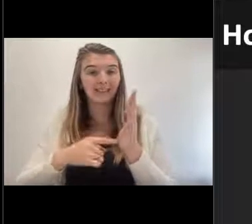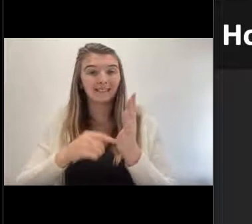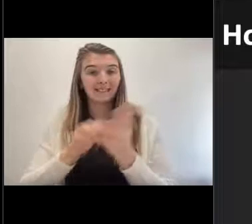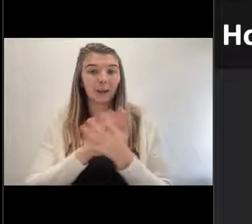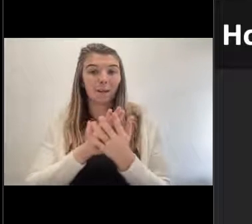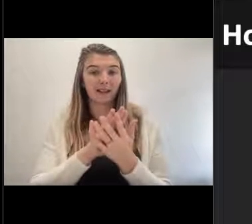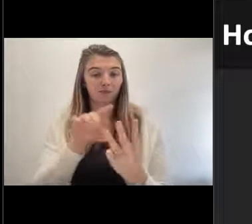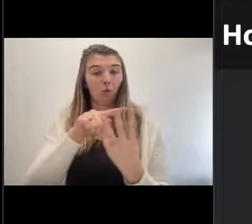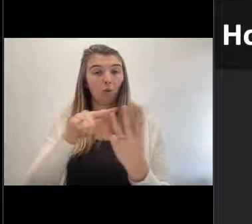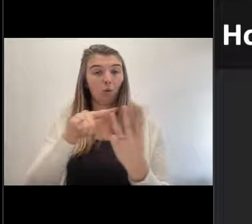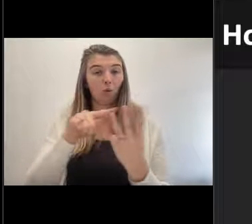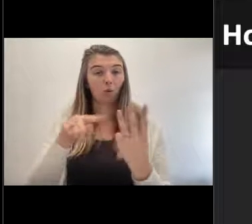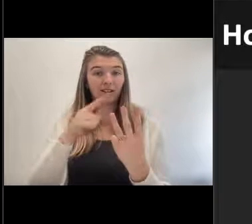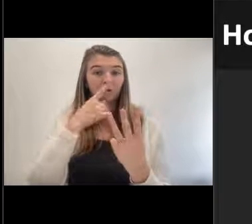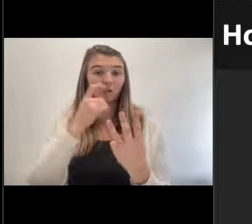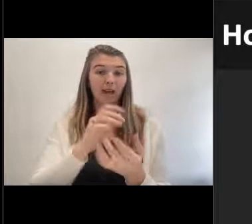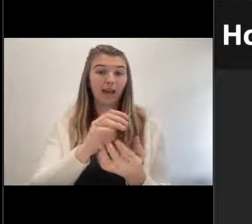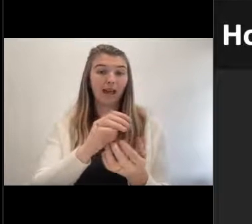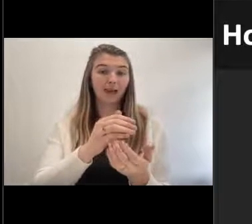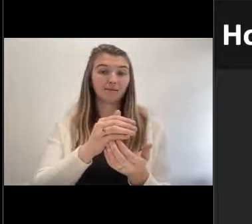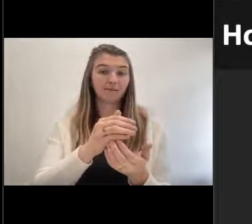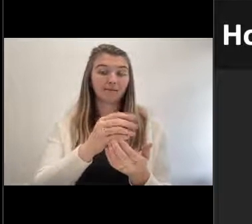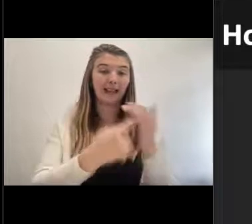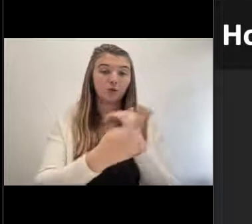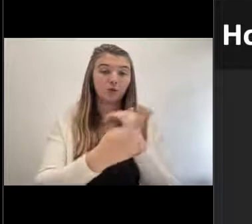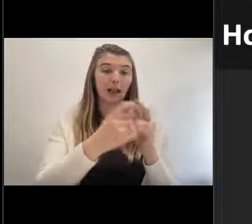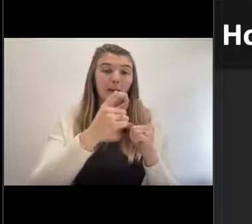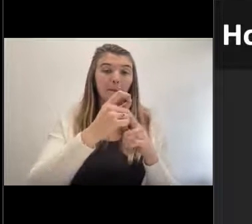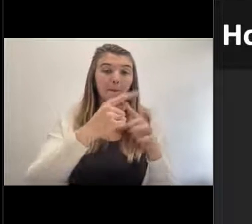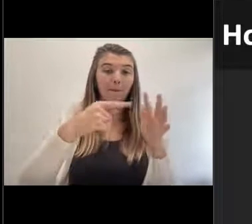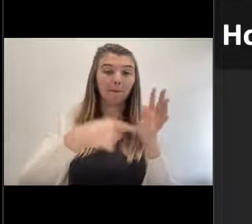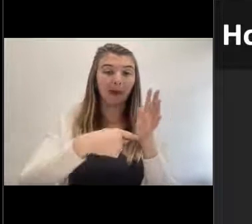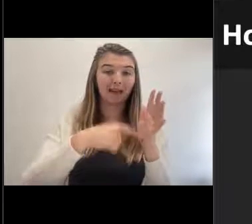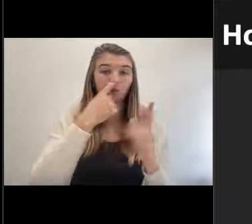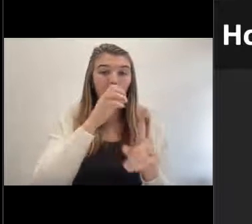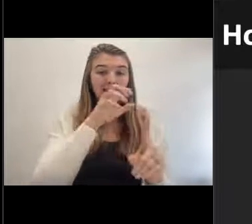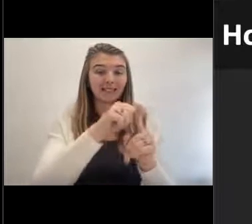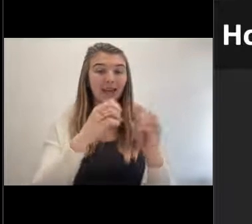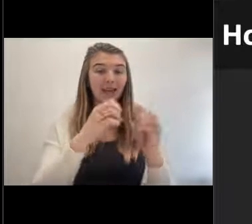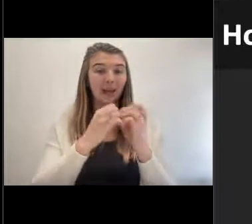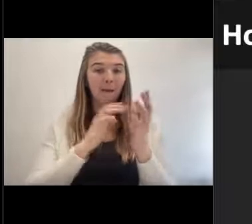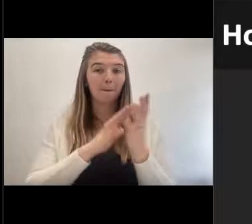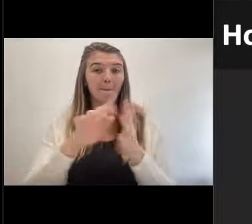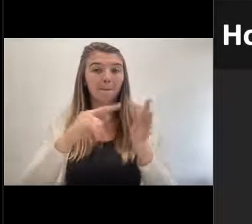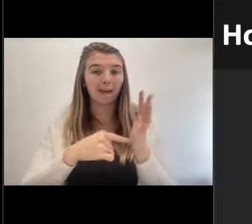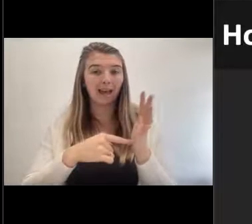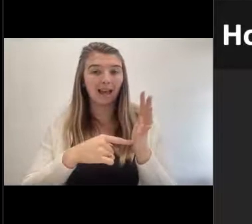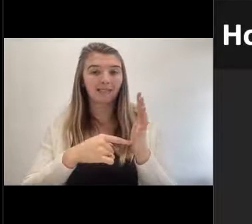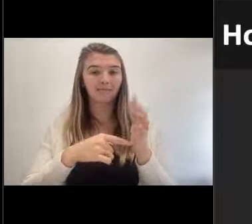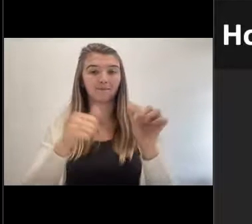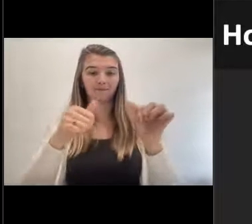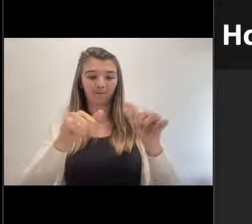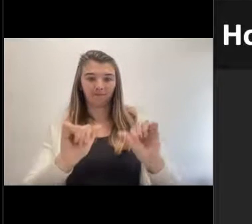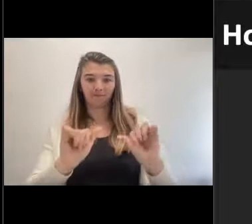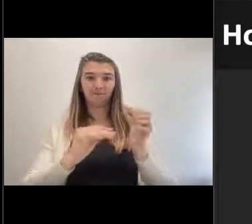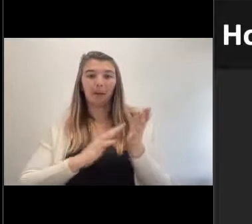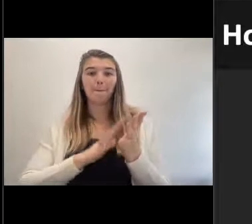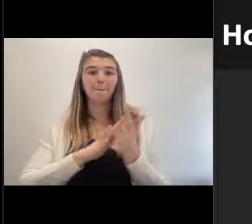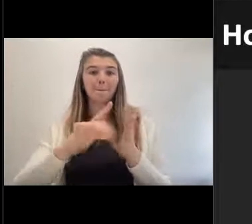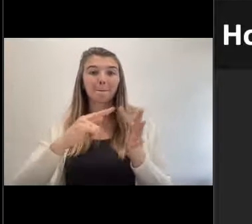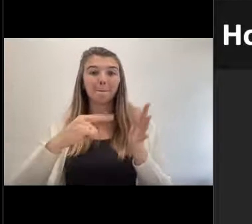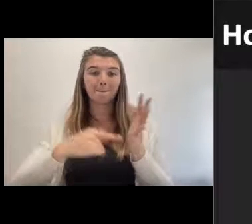PET, we detect BET. When we incubate with BET, we detect MET and terephthalic acid, and so